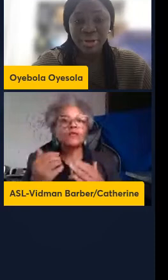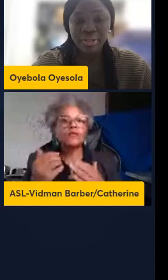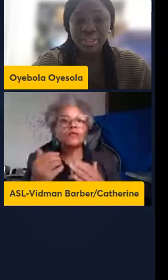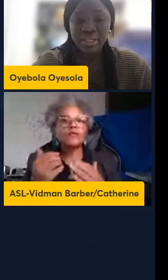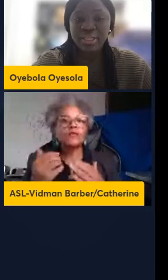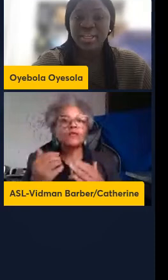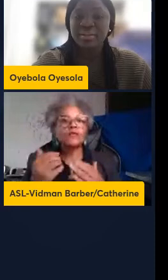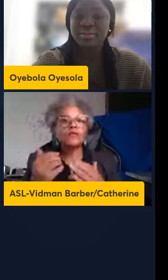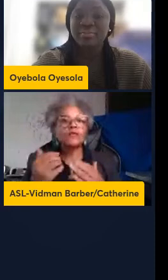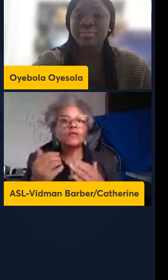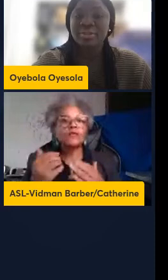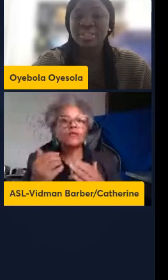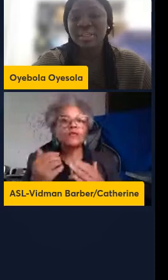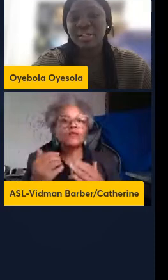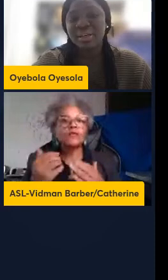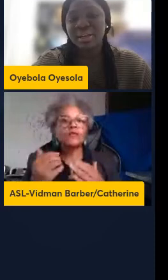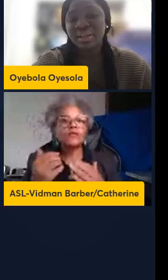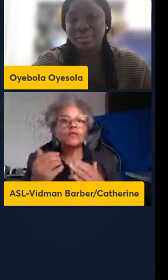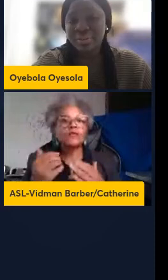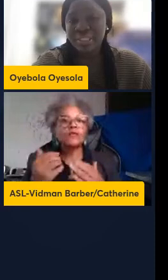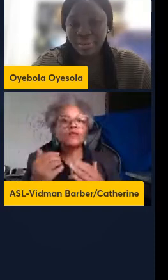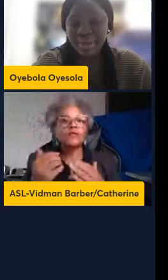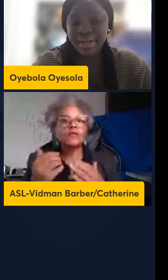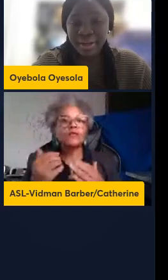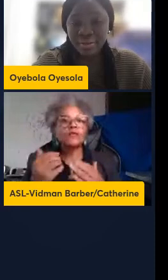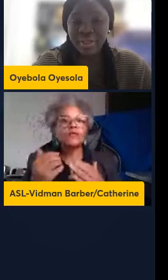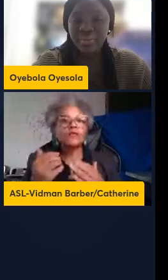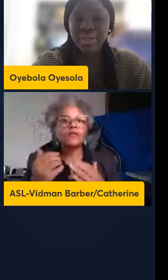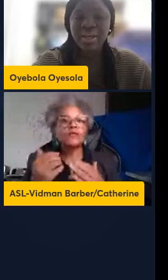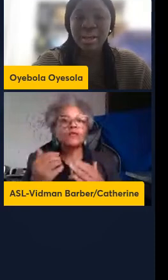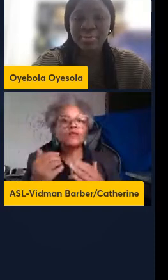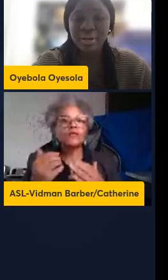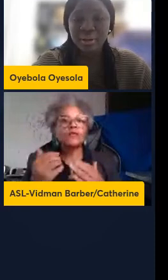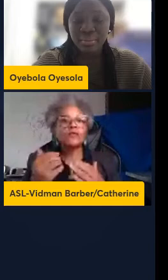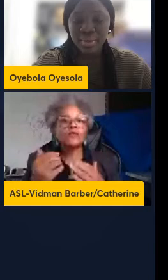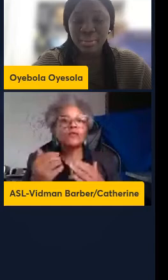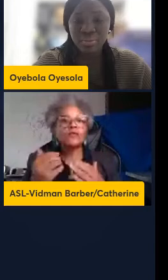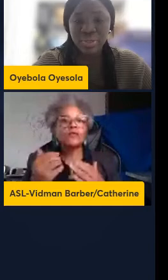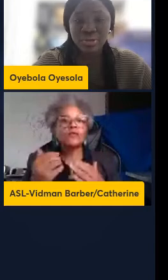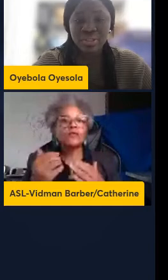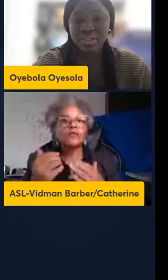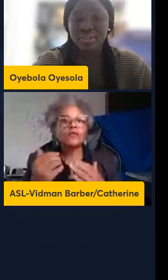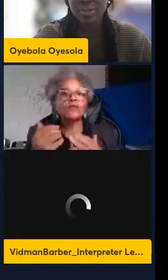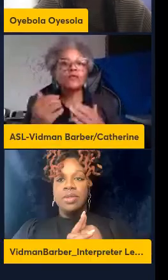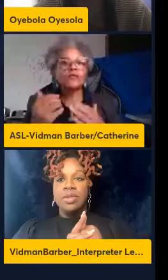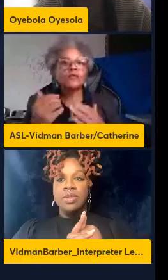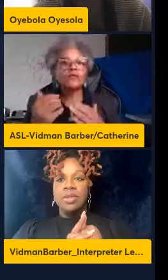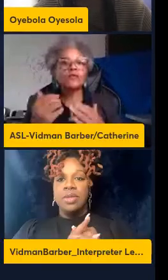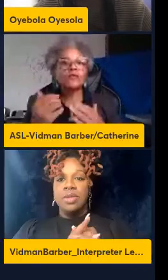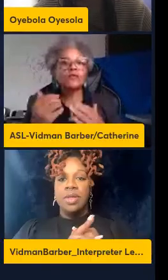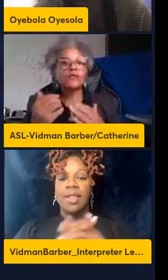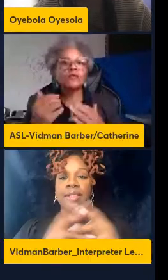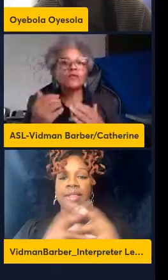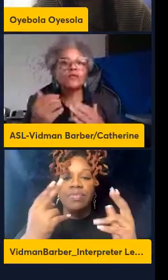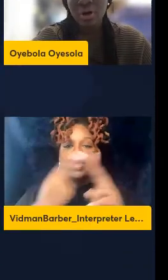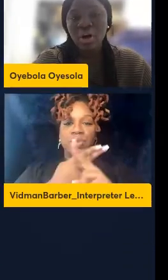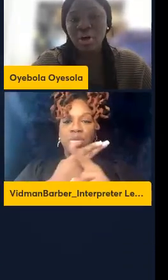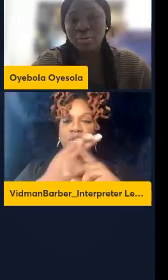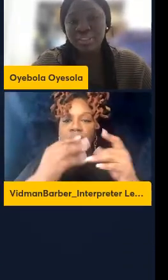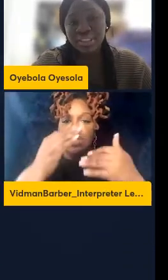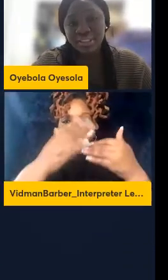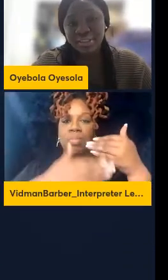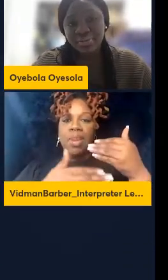blood and then using a lymphocyte panel that we have we used that to analyze the blood of